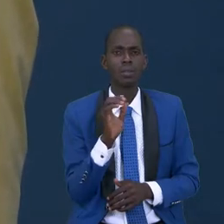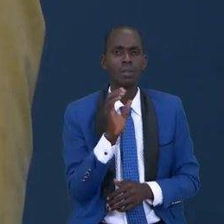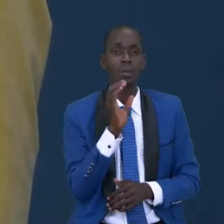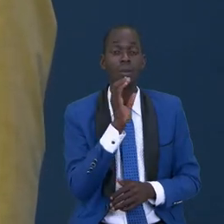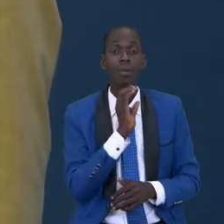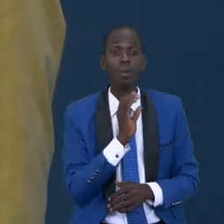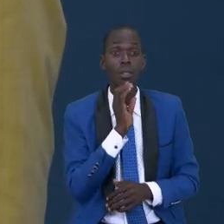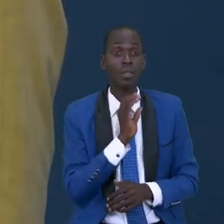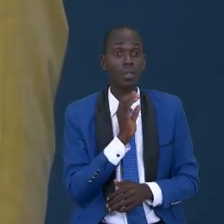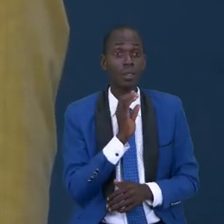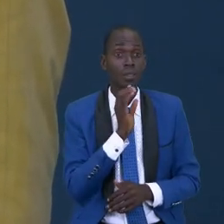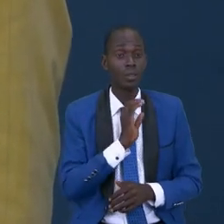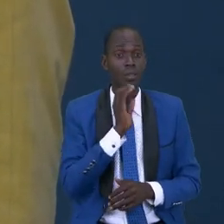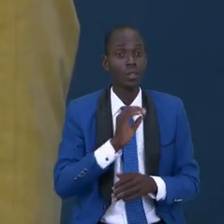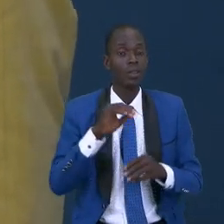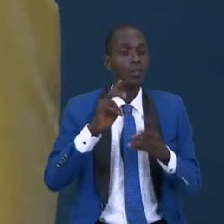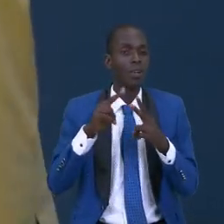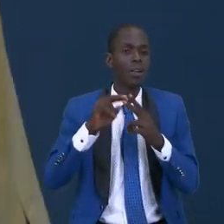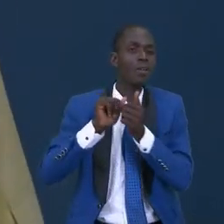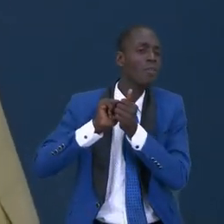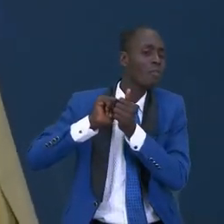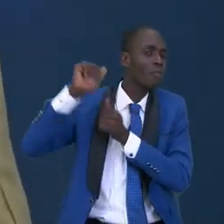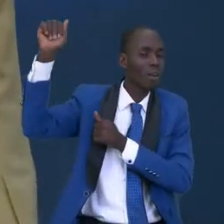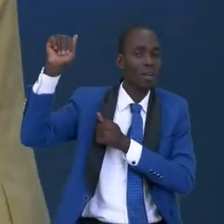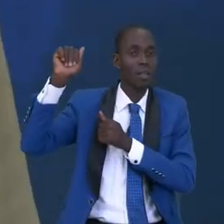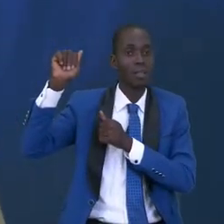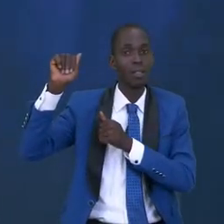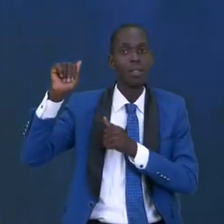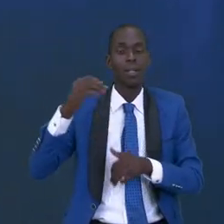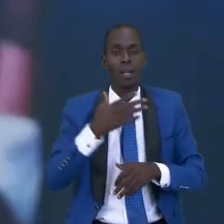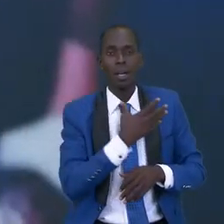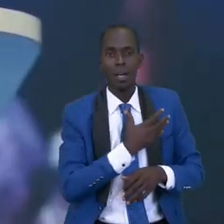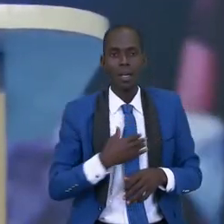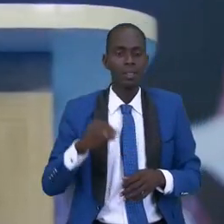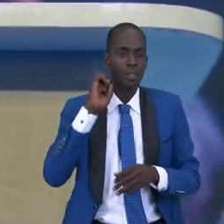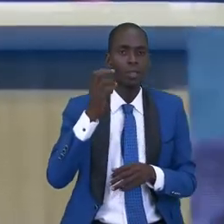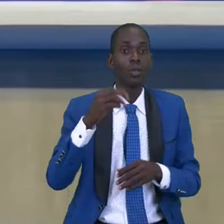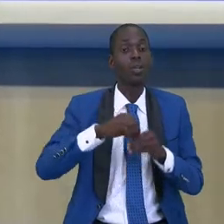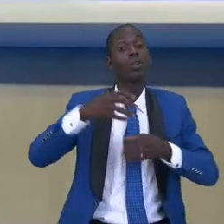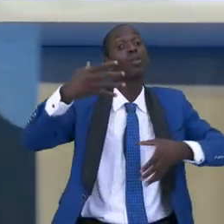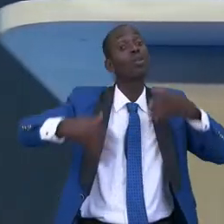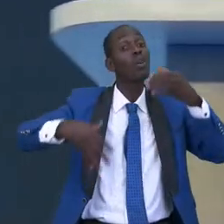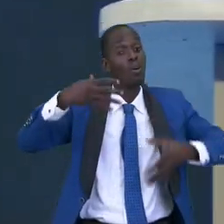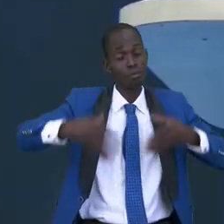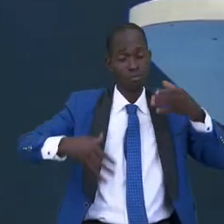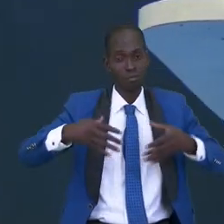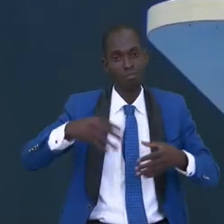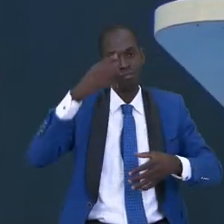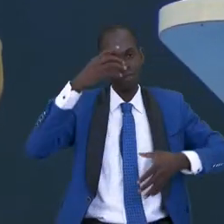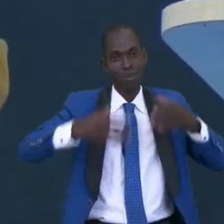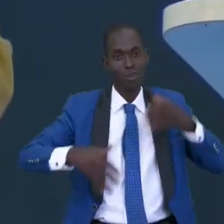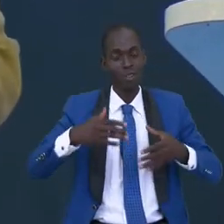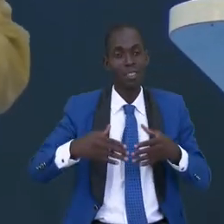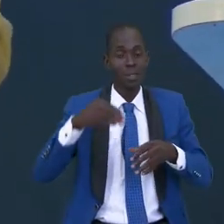from America, and he was before the judge. Just before he entered the